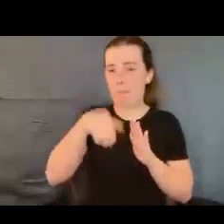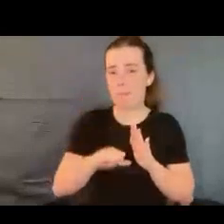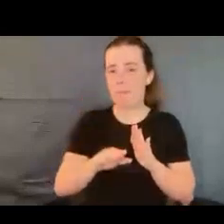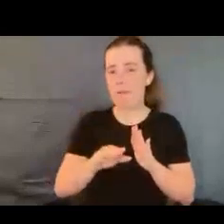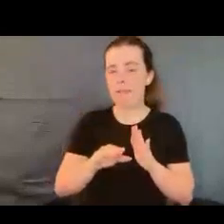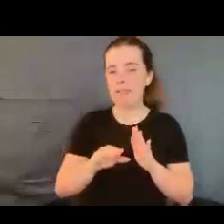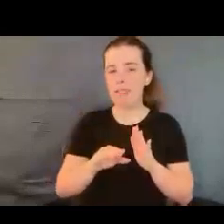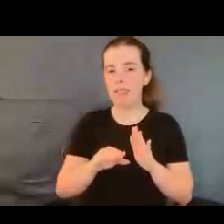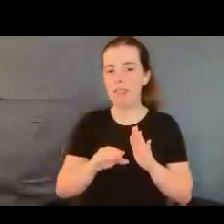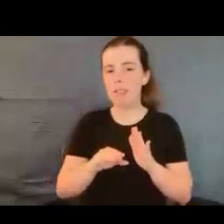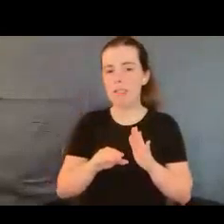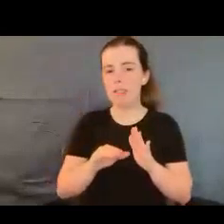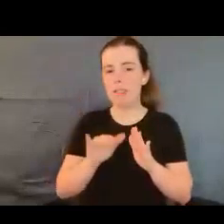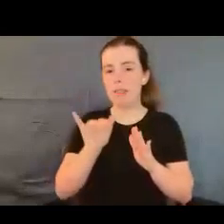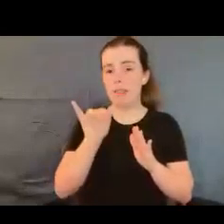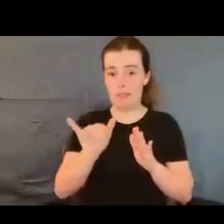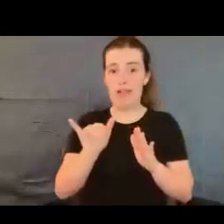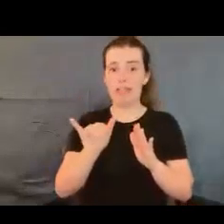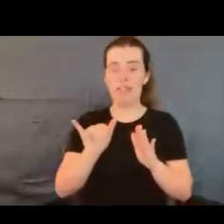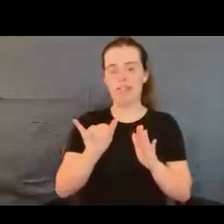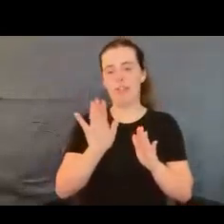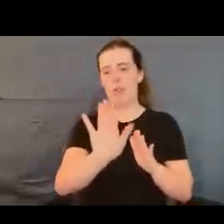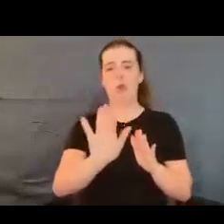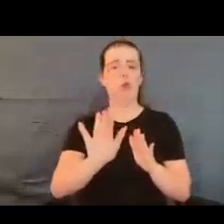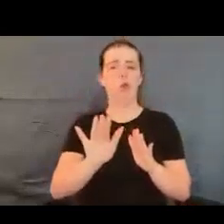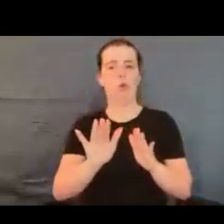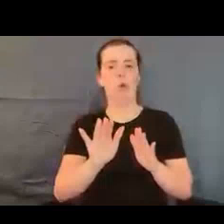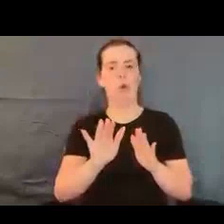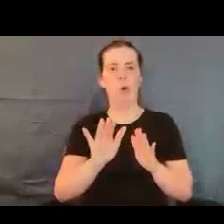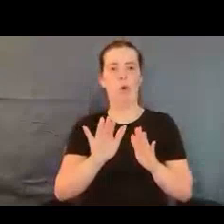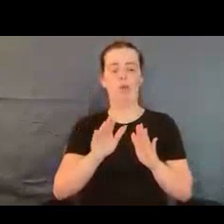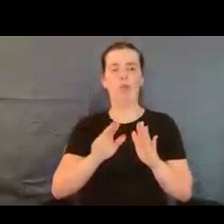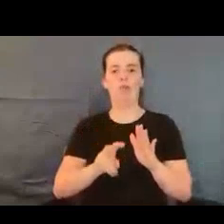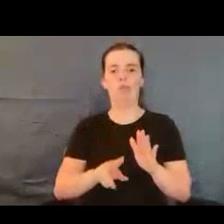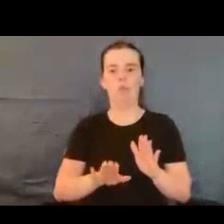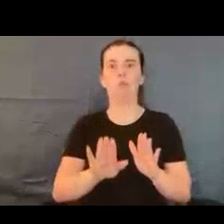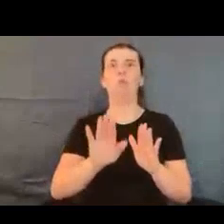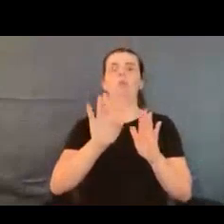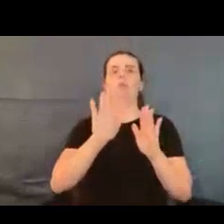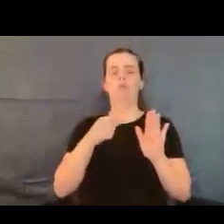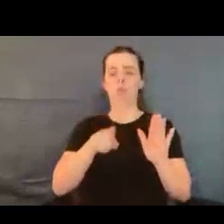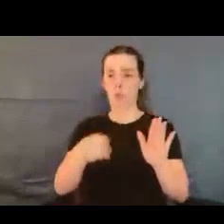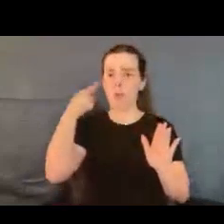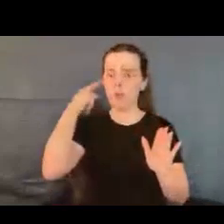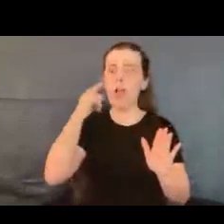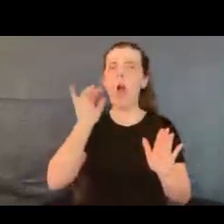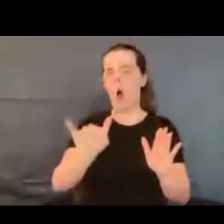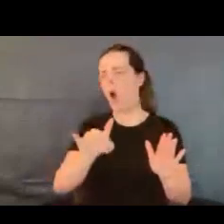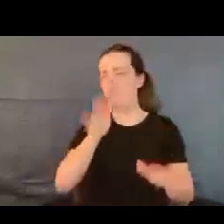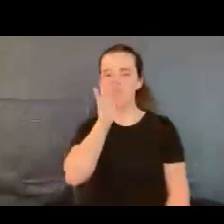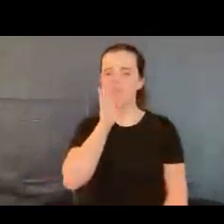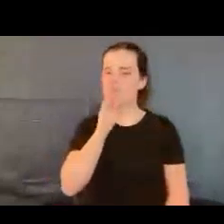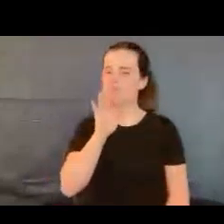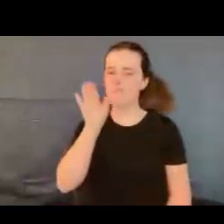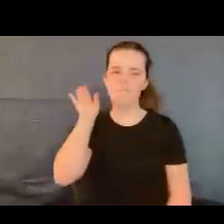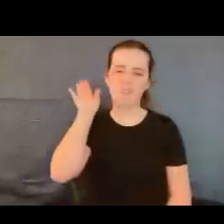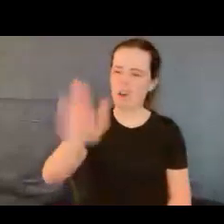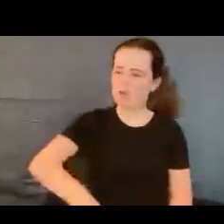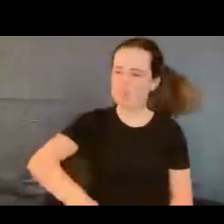Little Cloud, is now your steep ascent on the way back. So this can get people, is that you think that you're descending the entire way, but actually there's